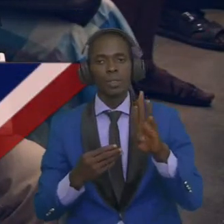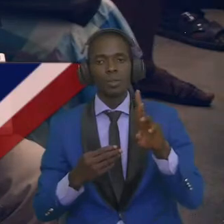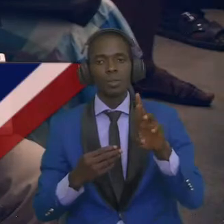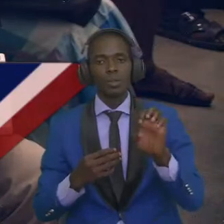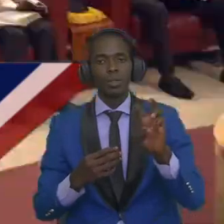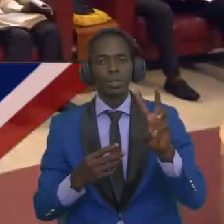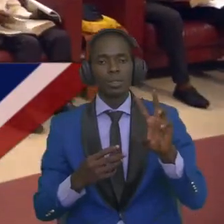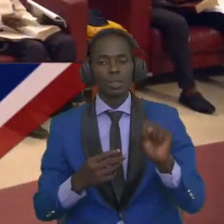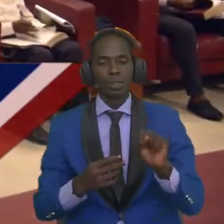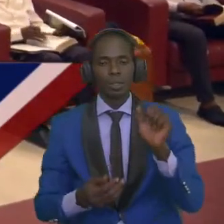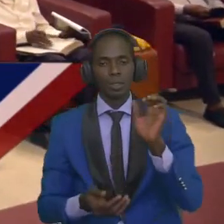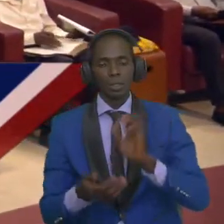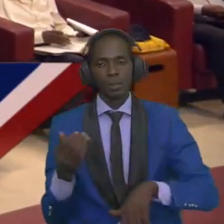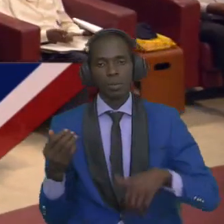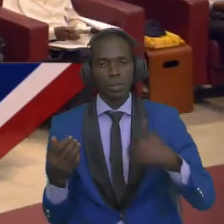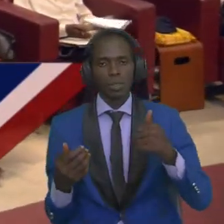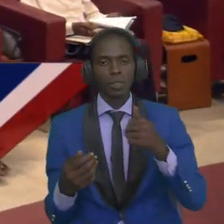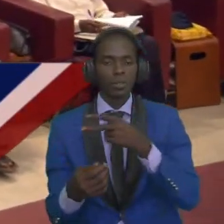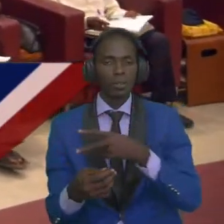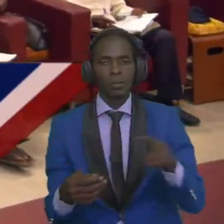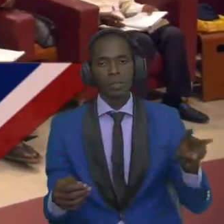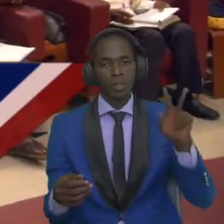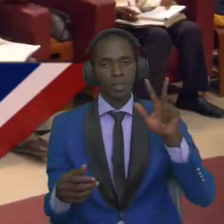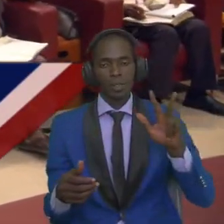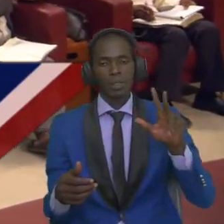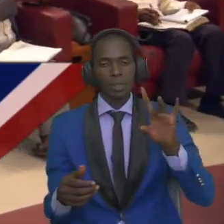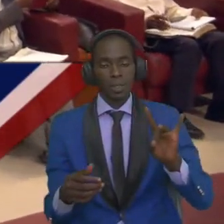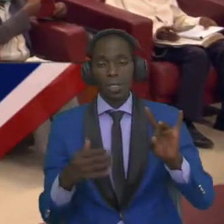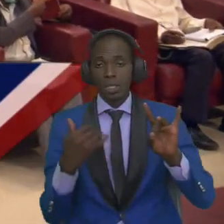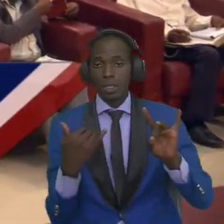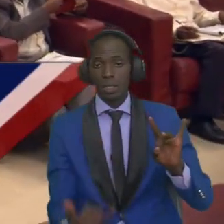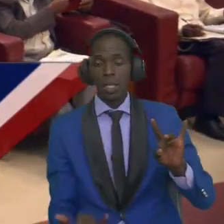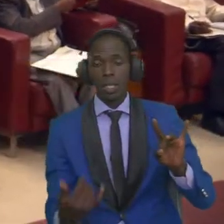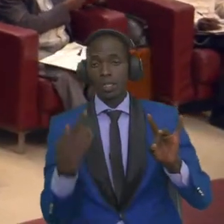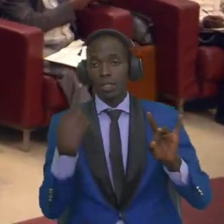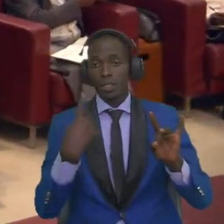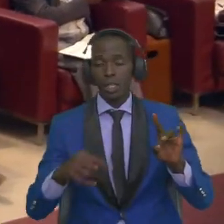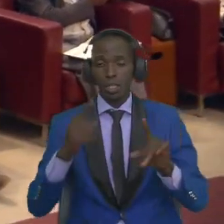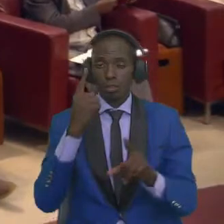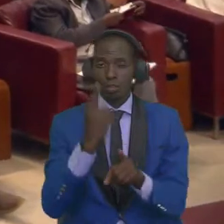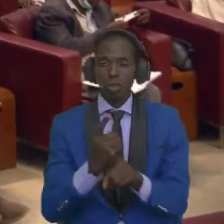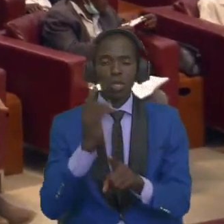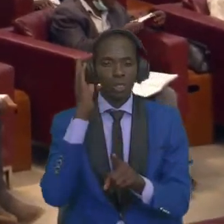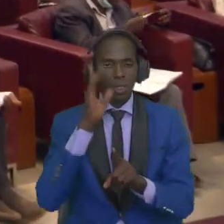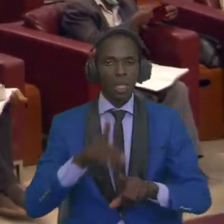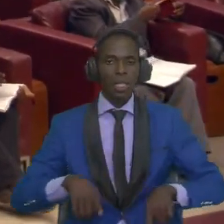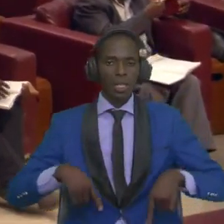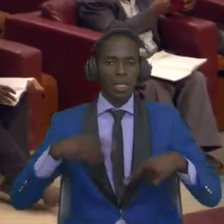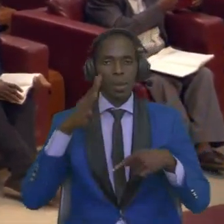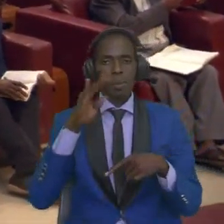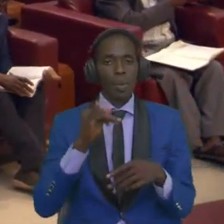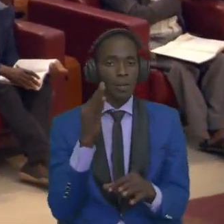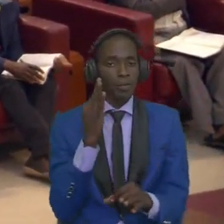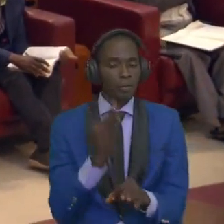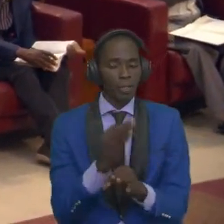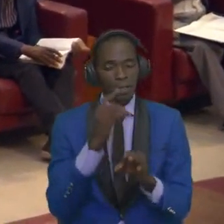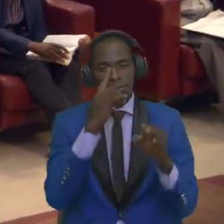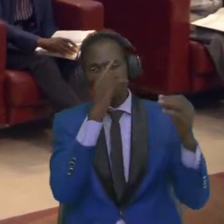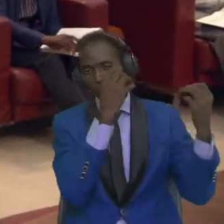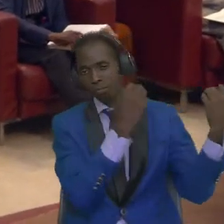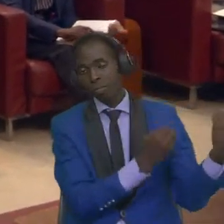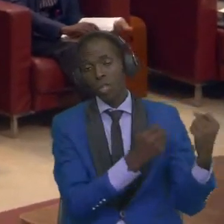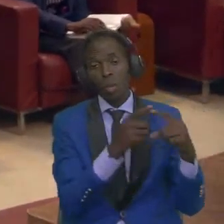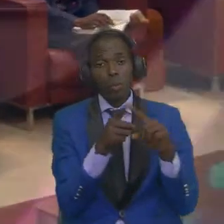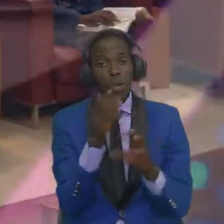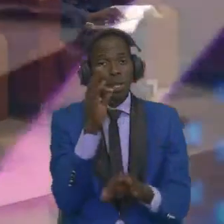verse 38. It says, now the just shall live by faith, but if any man